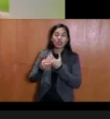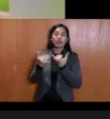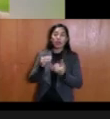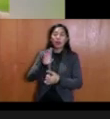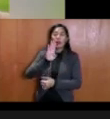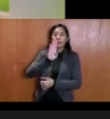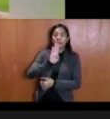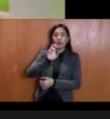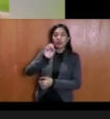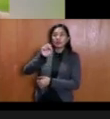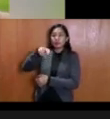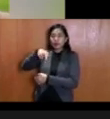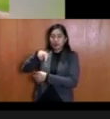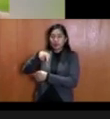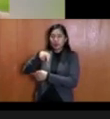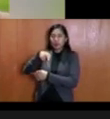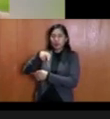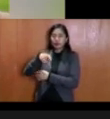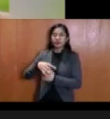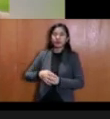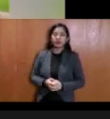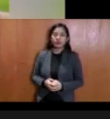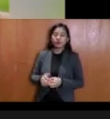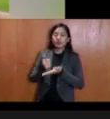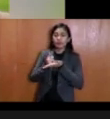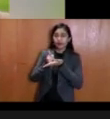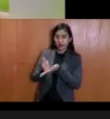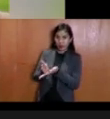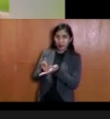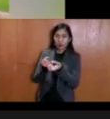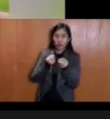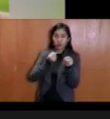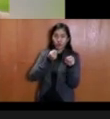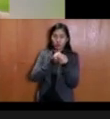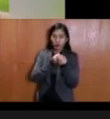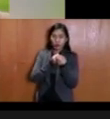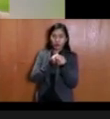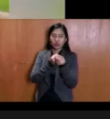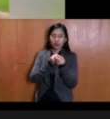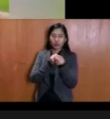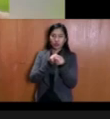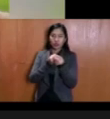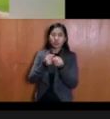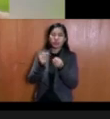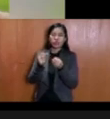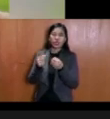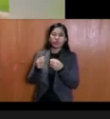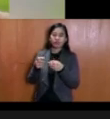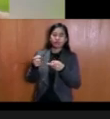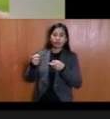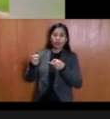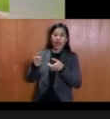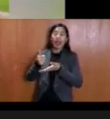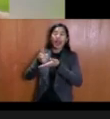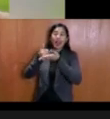provides an enabling environment, providing the risk management guidance to this bank so that they can manage